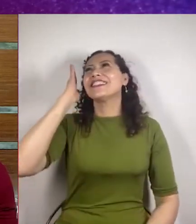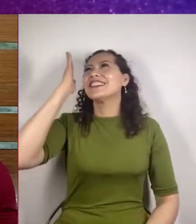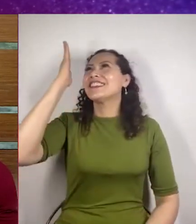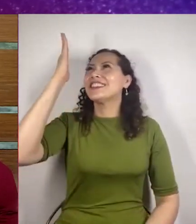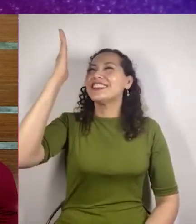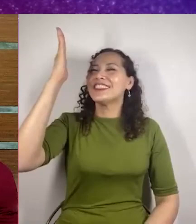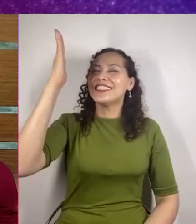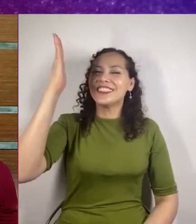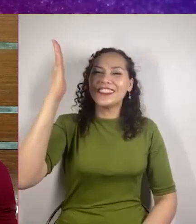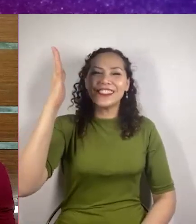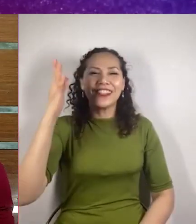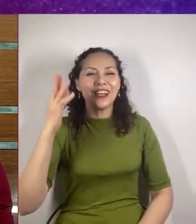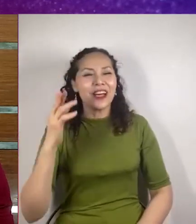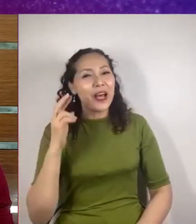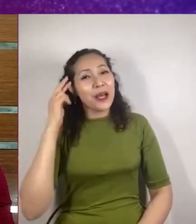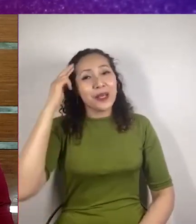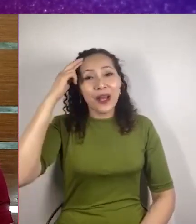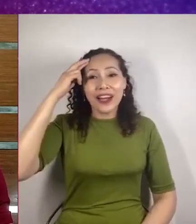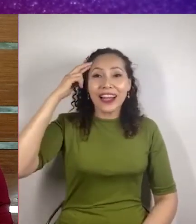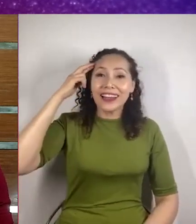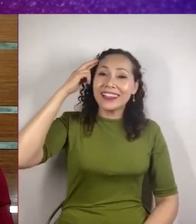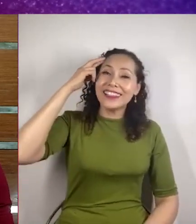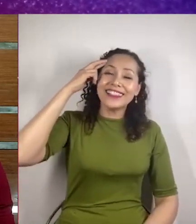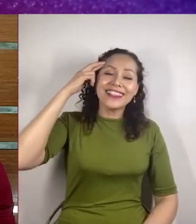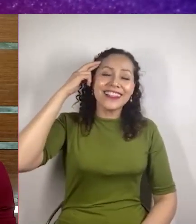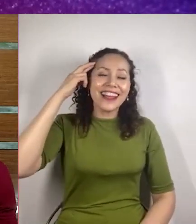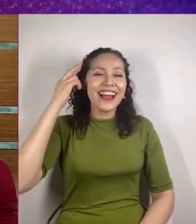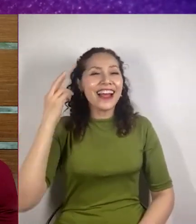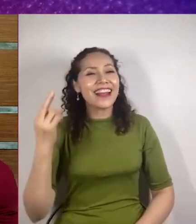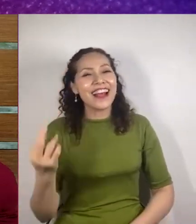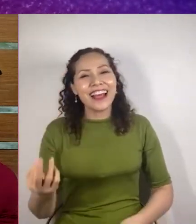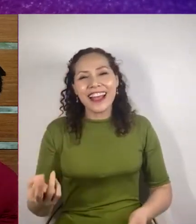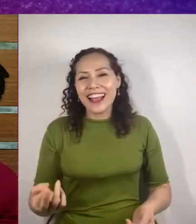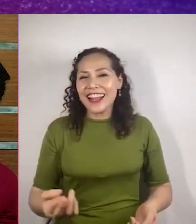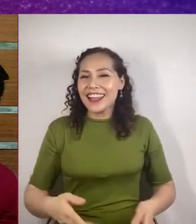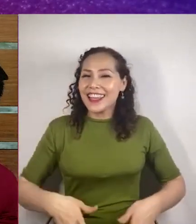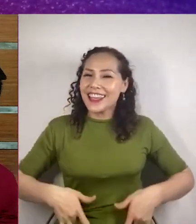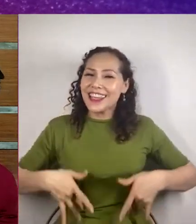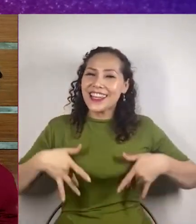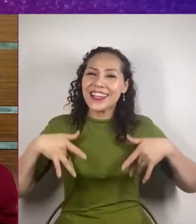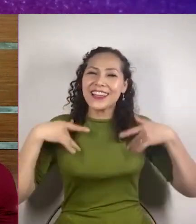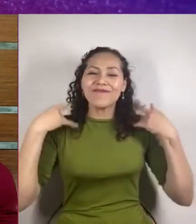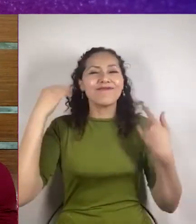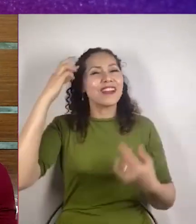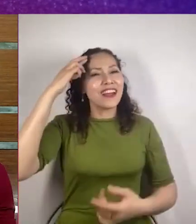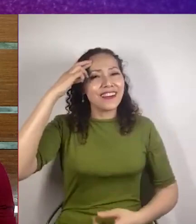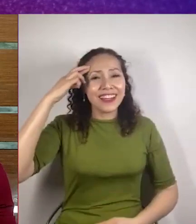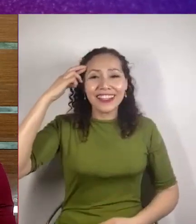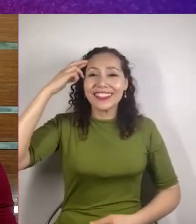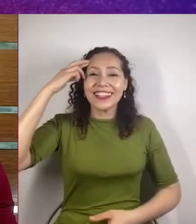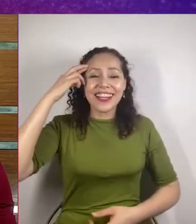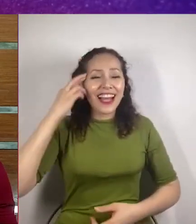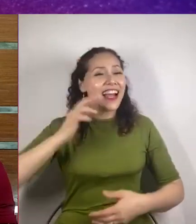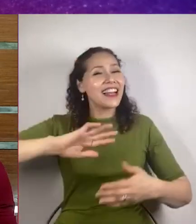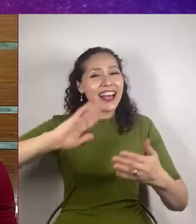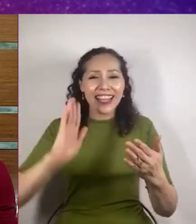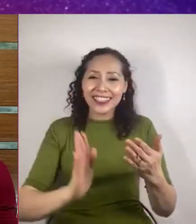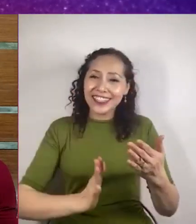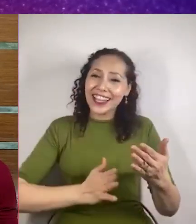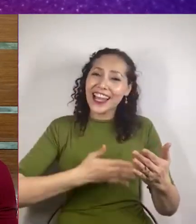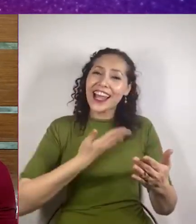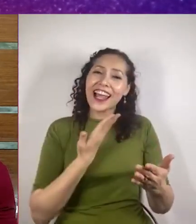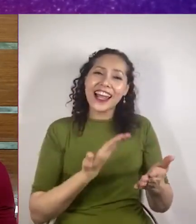belong to you. You're the reason that I live, the reason that